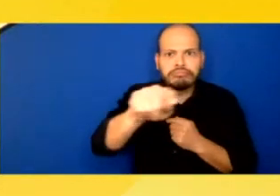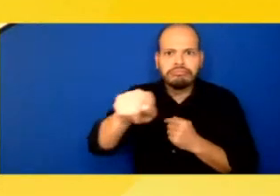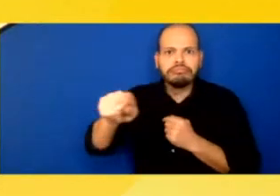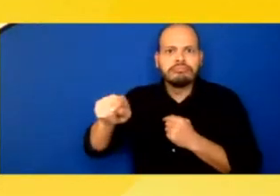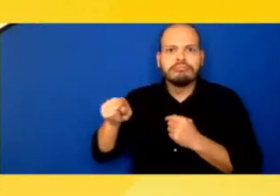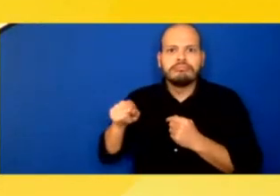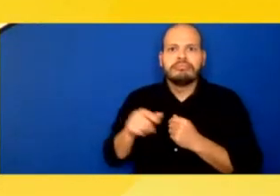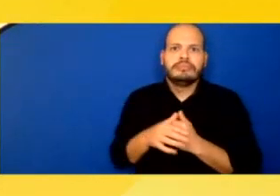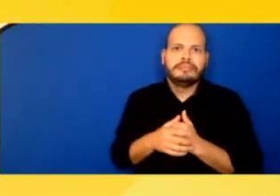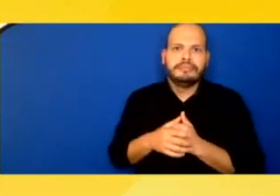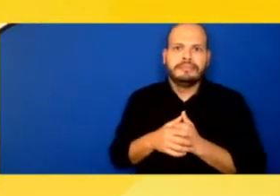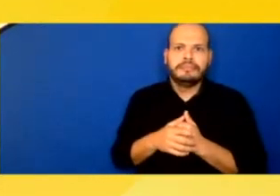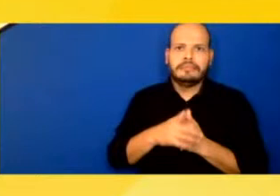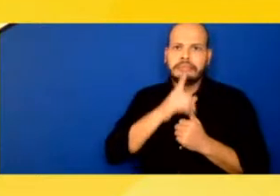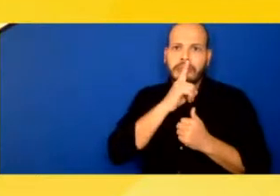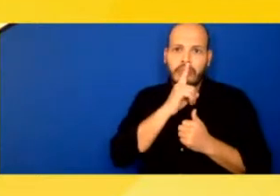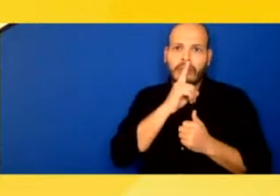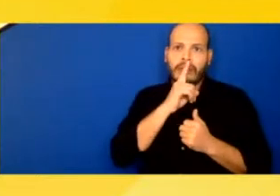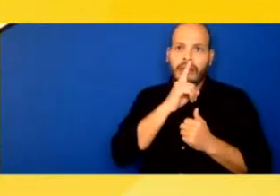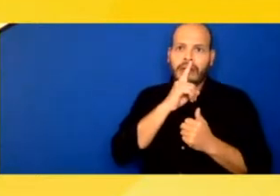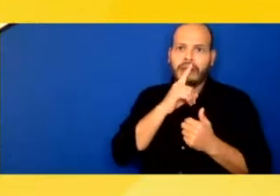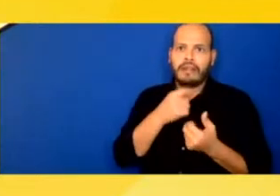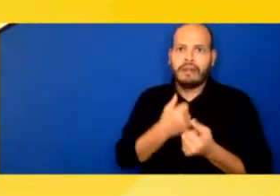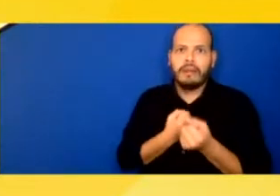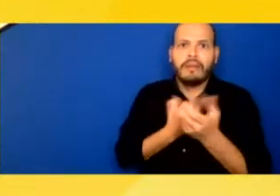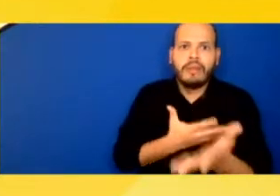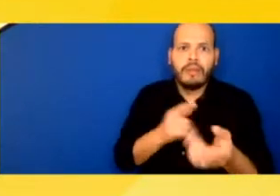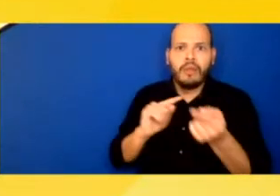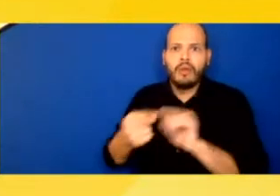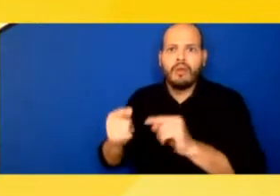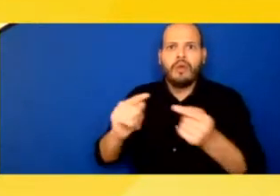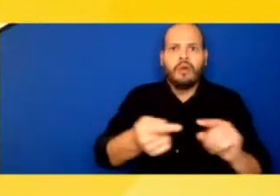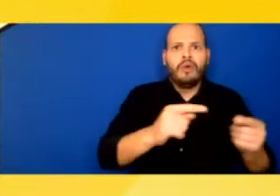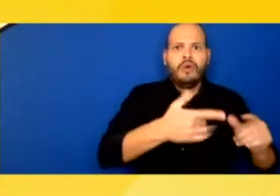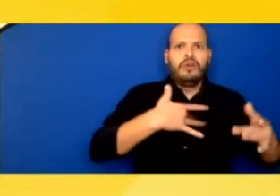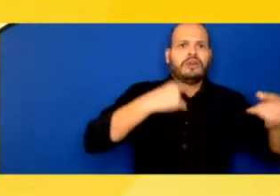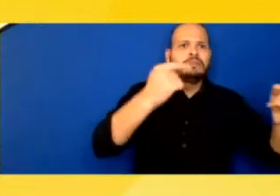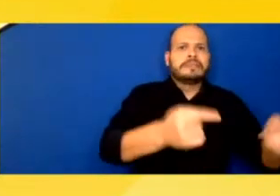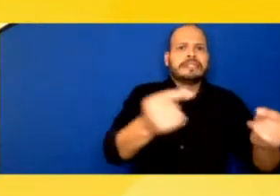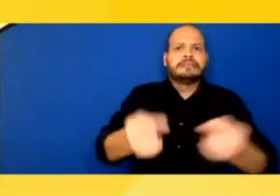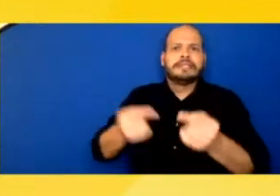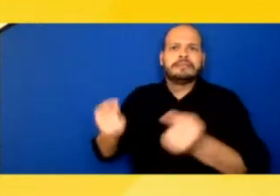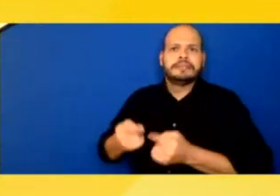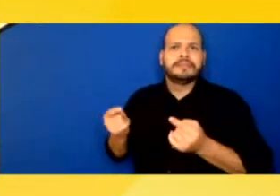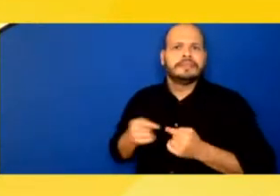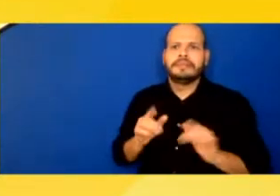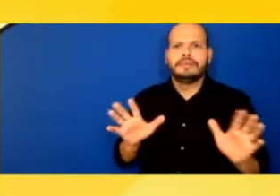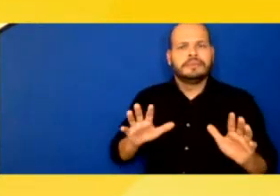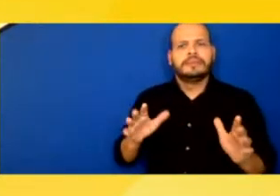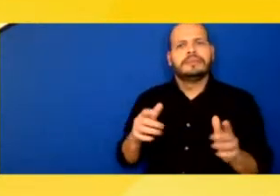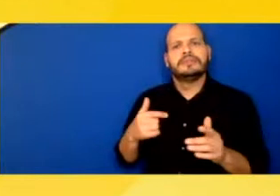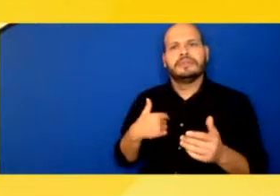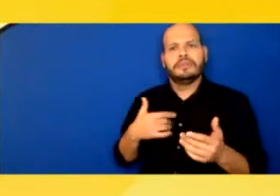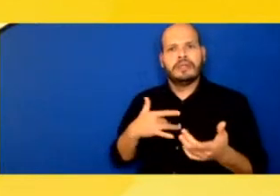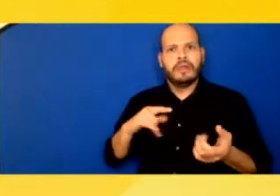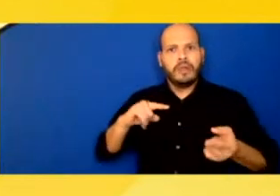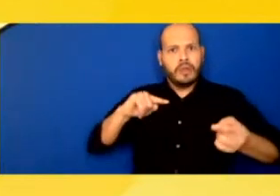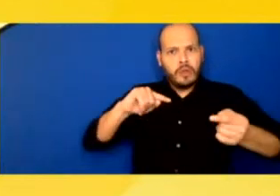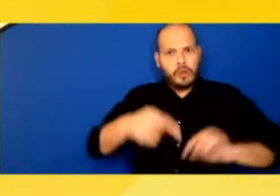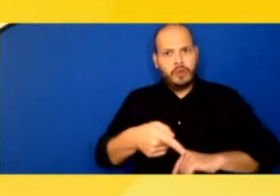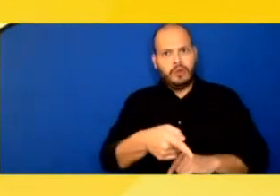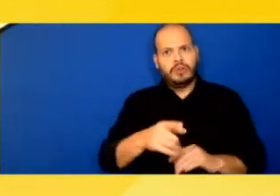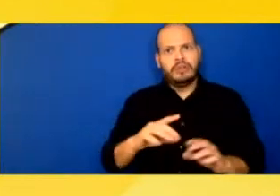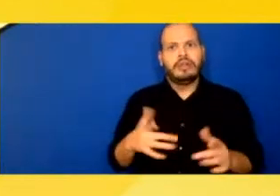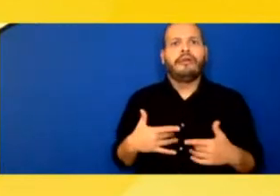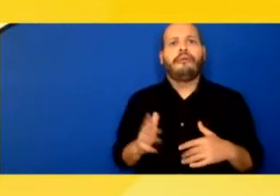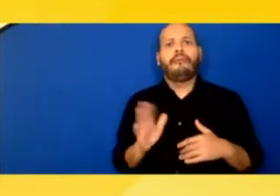the world around us, either through actively participating in harming the world around us or ignoring it when we can do